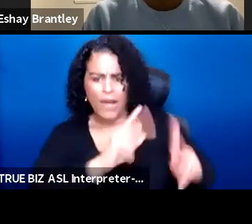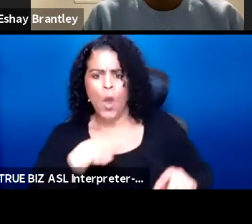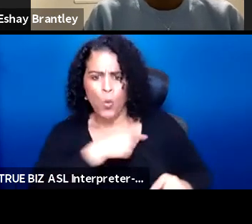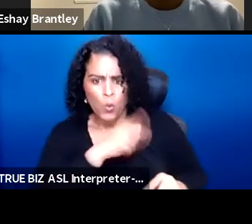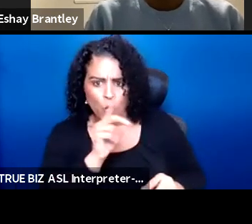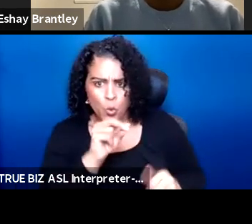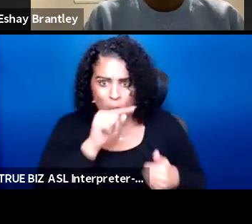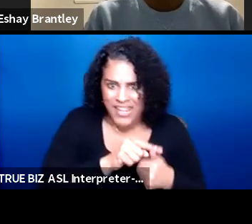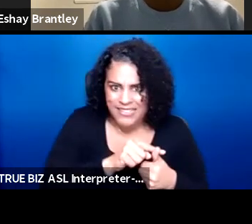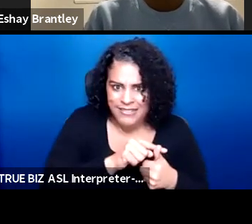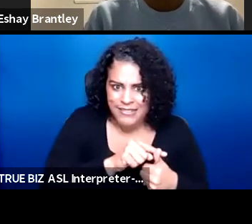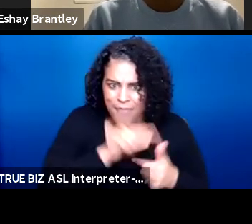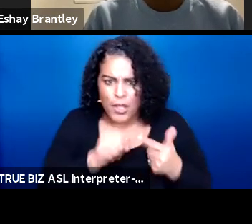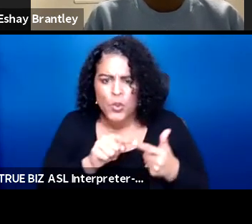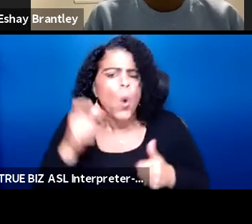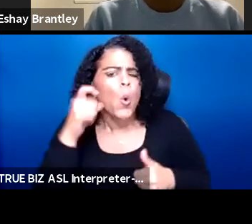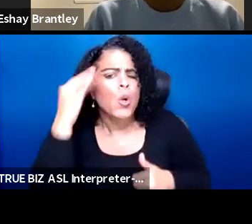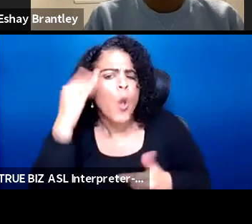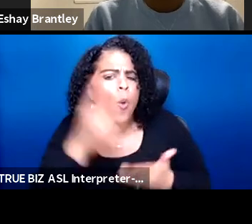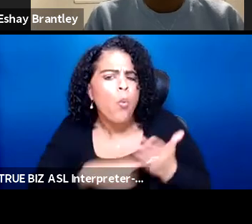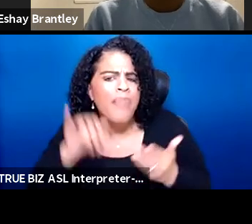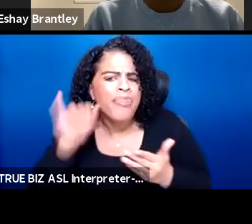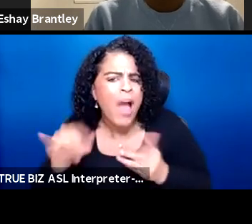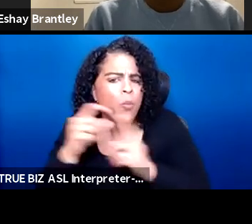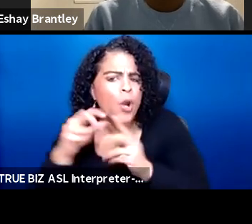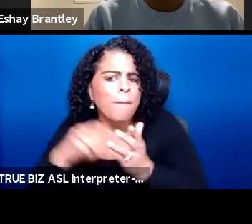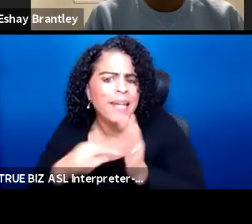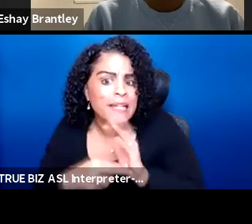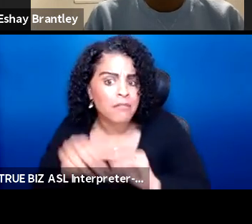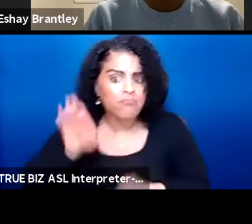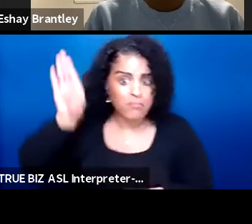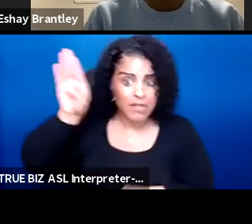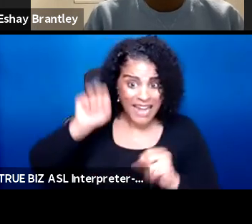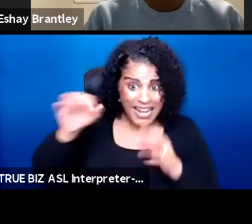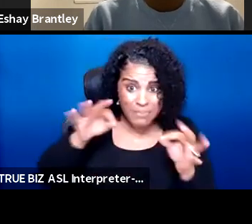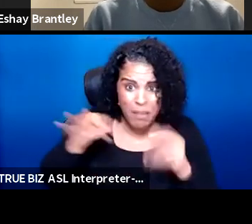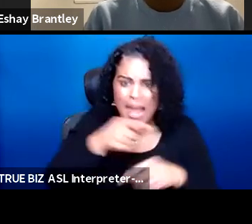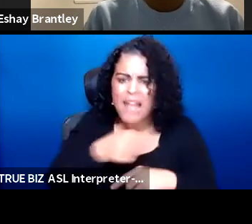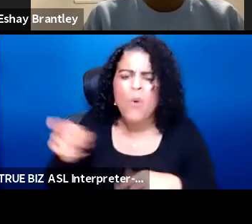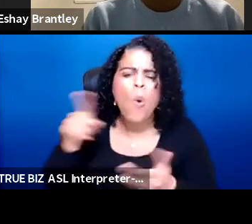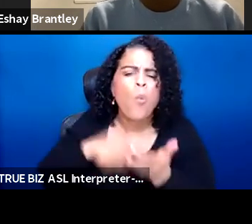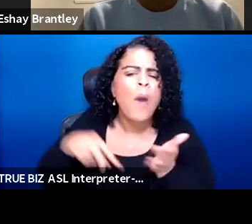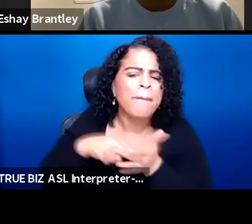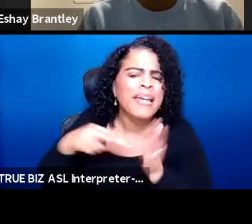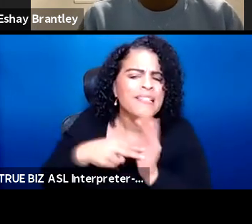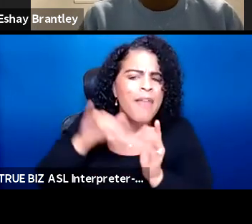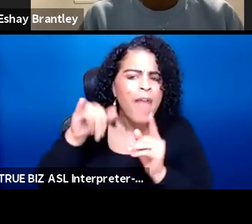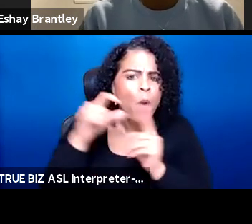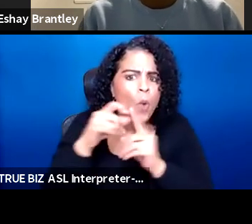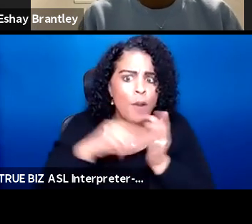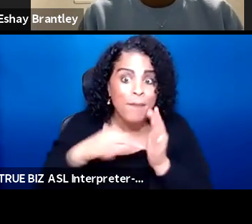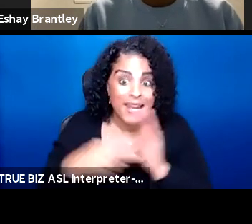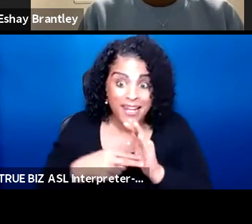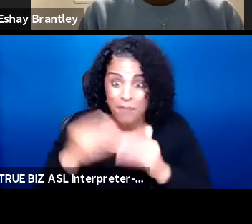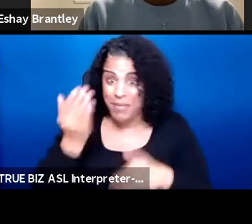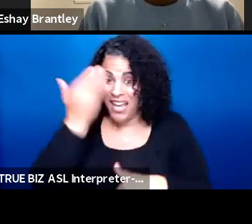this. Who knows what this means? Raise your hand. Can you explain to everybody what this means? Because at the end of the